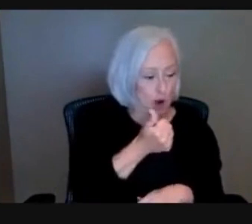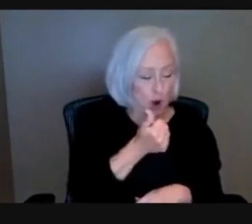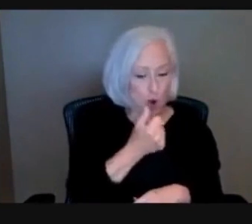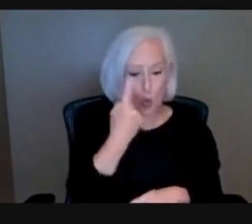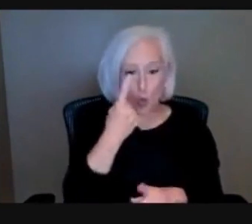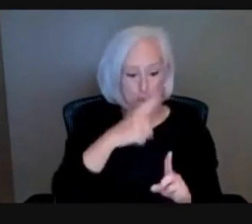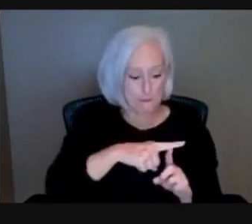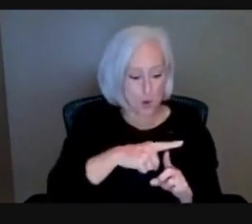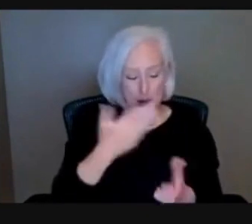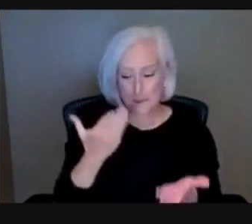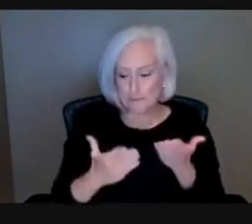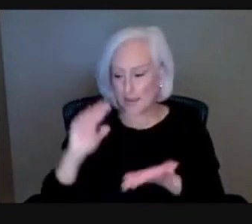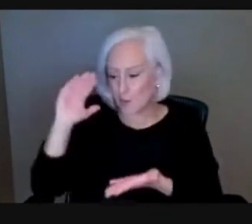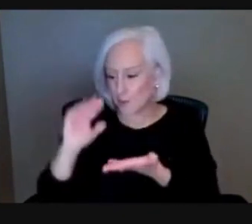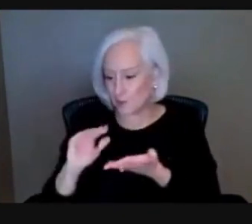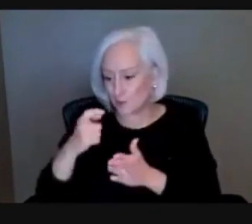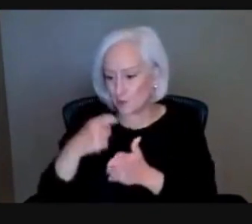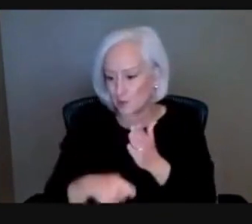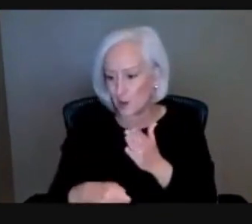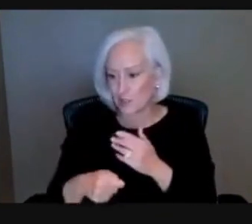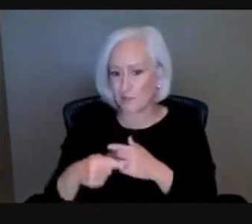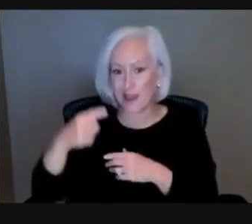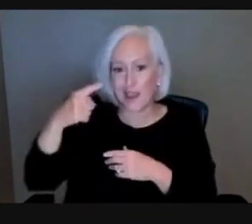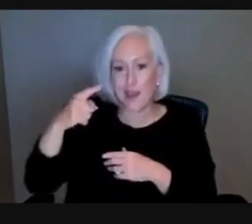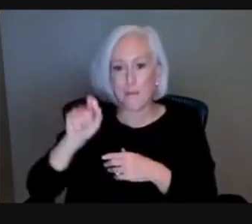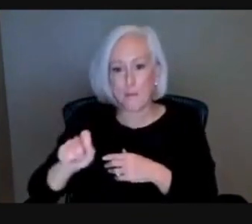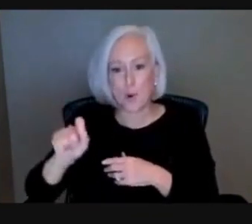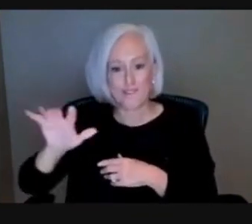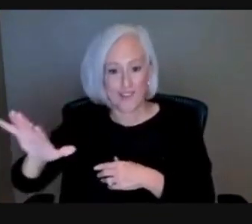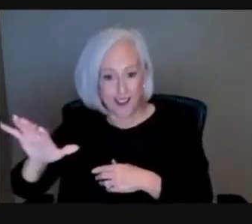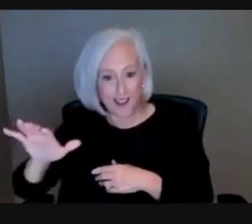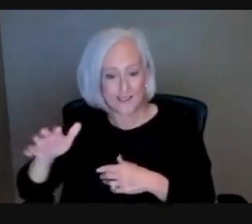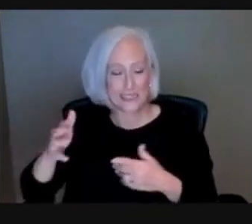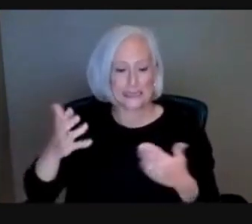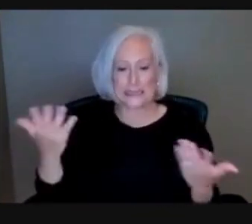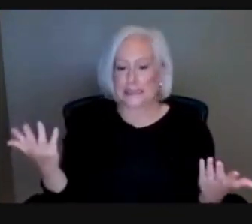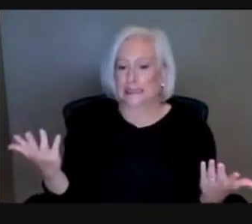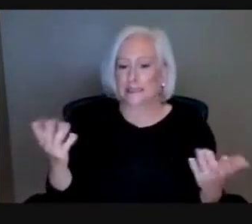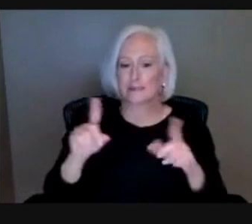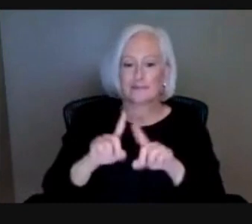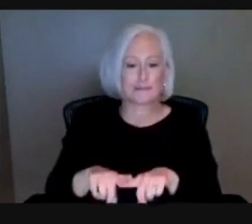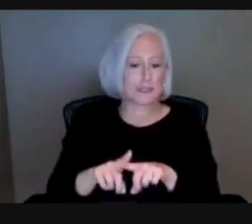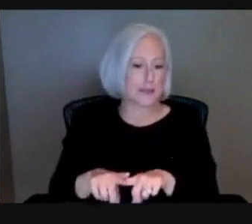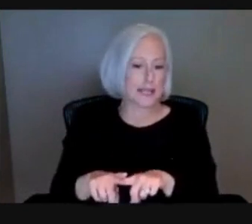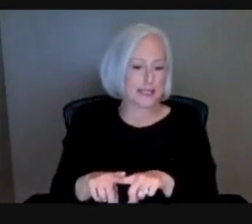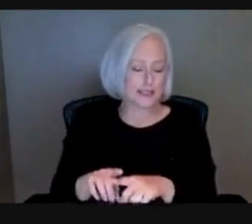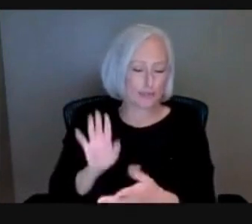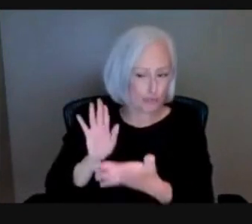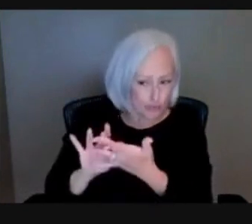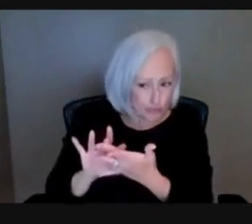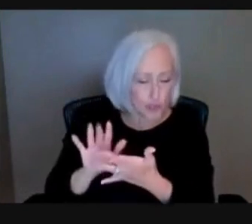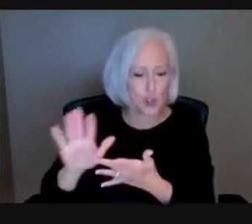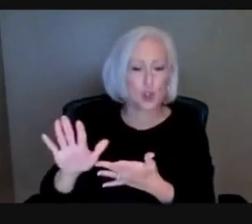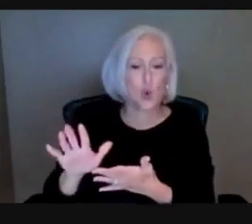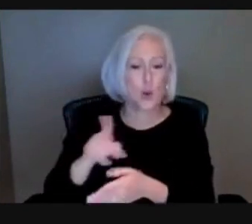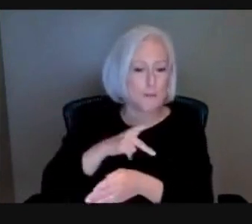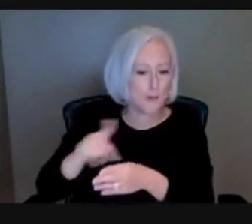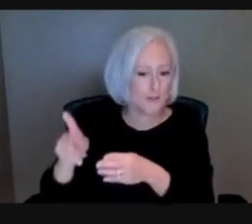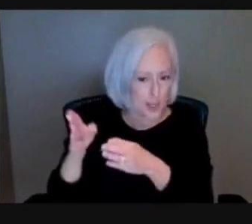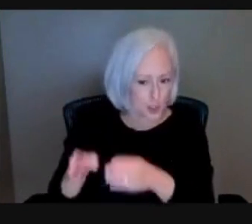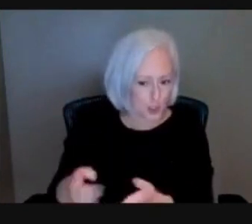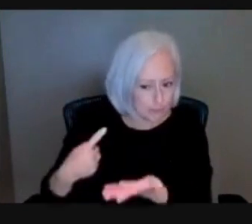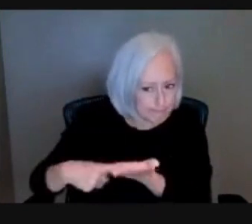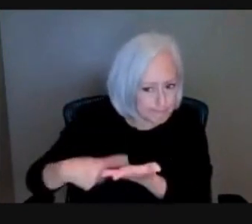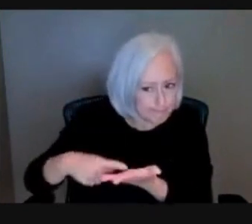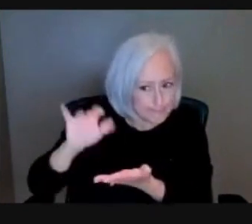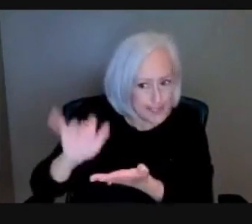rate by an entire half a point. Definitely talk to your mortgage professional so that you can discuss that.